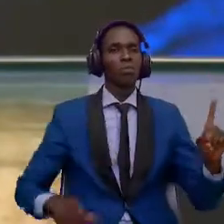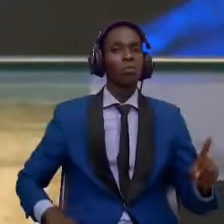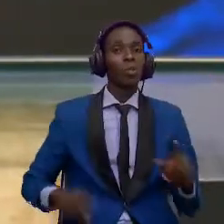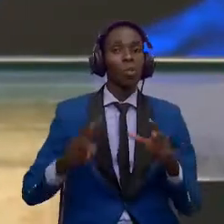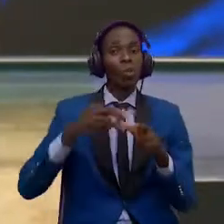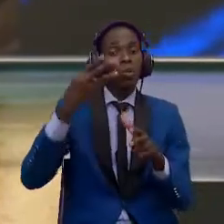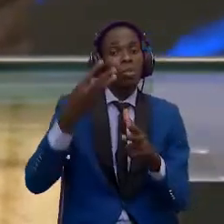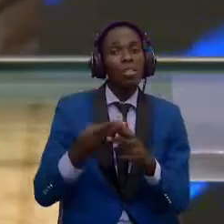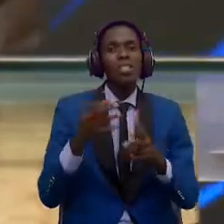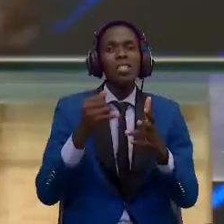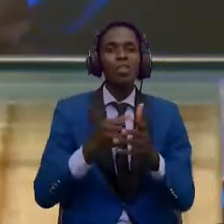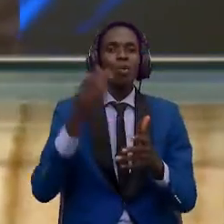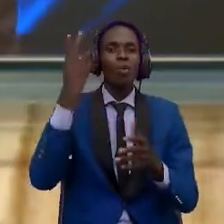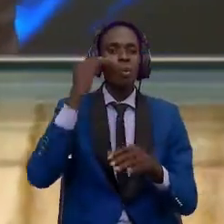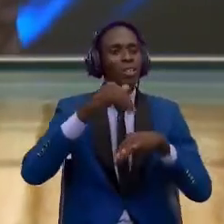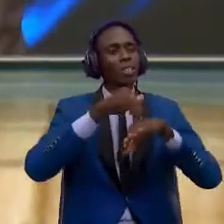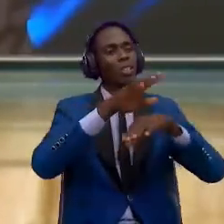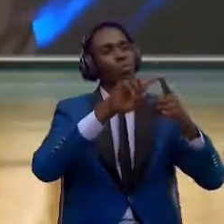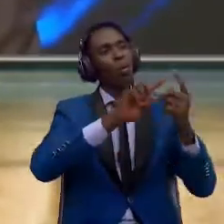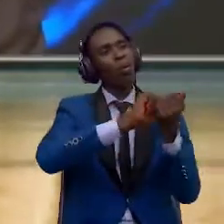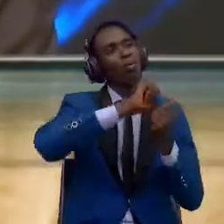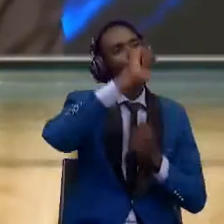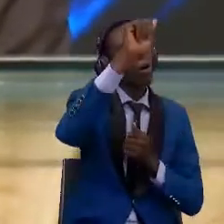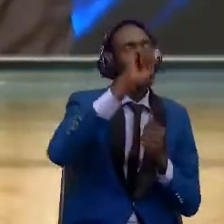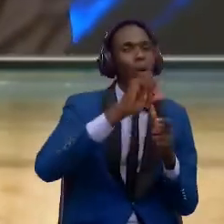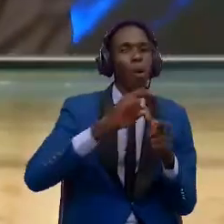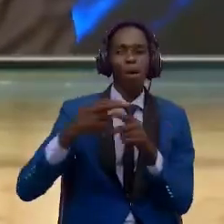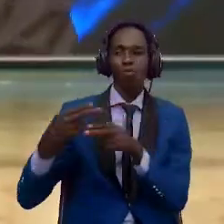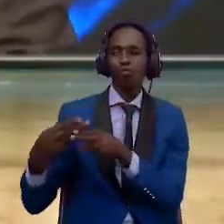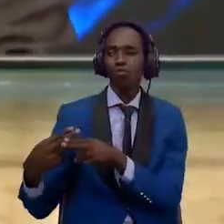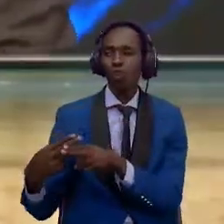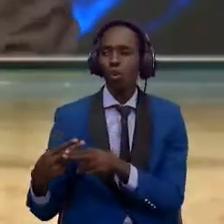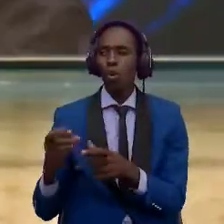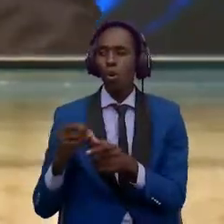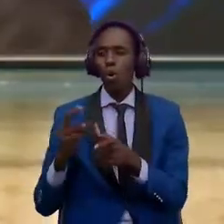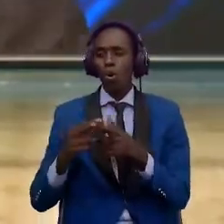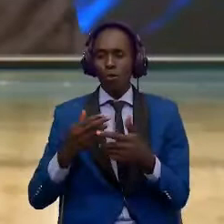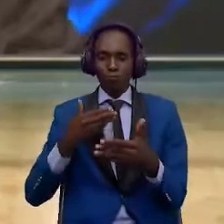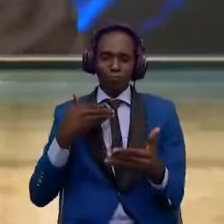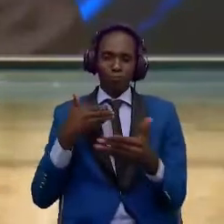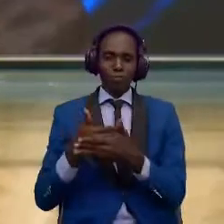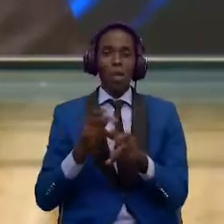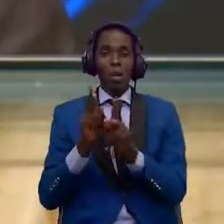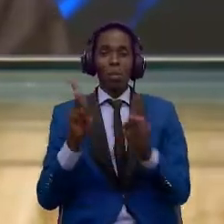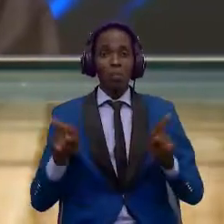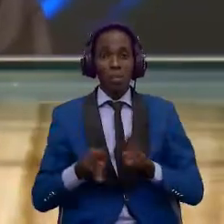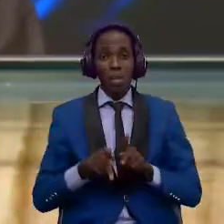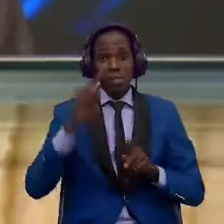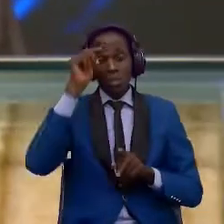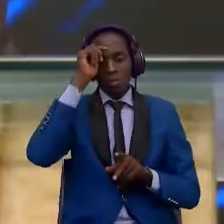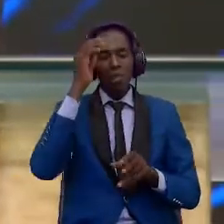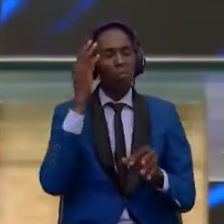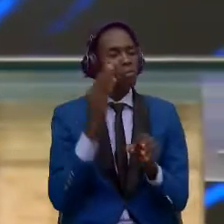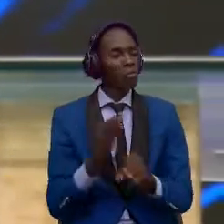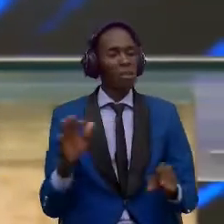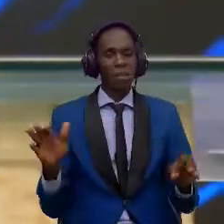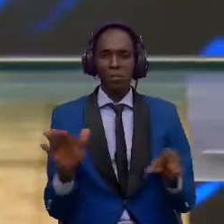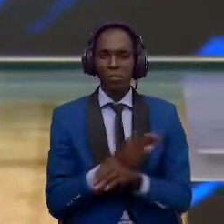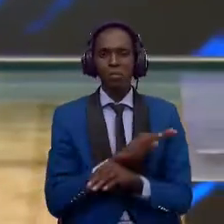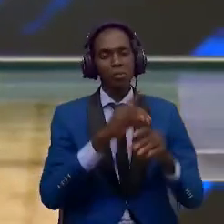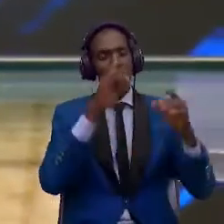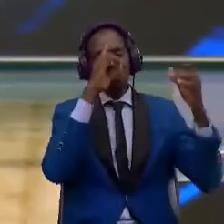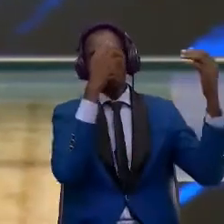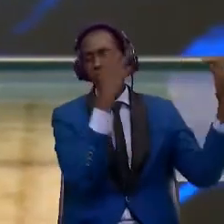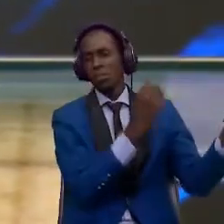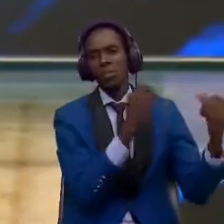Whether it was sent to Corinth or sent to Philippi or sent to Thessalonica, faithful in the Lord. Who shall